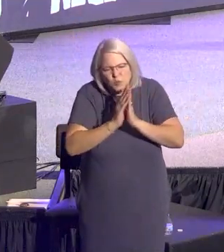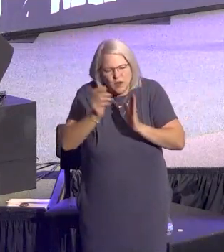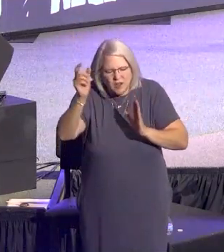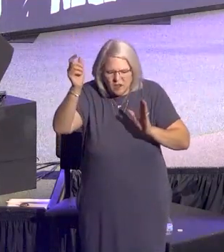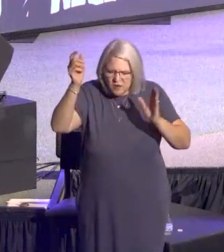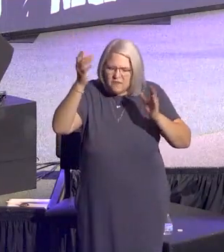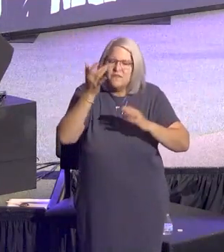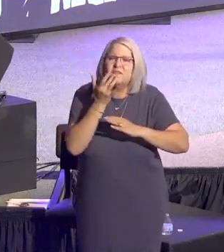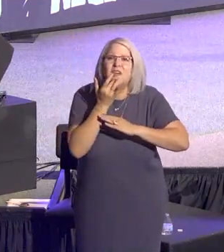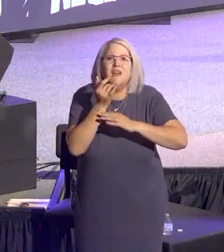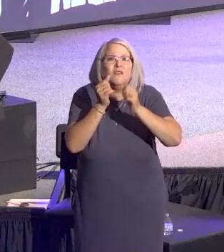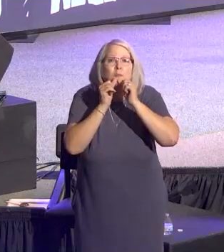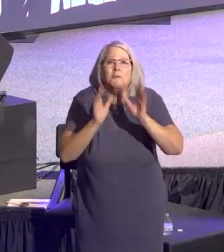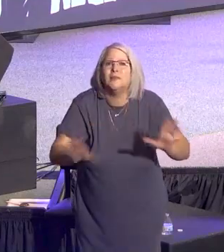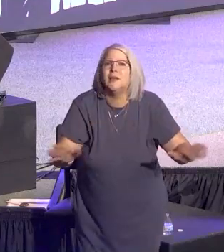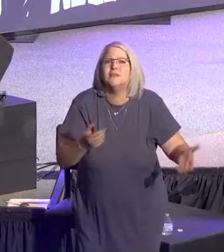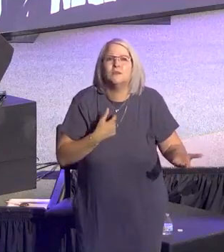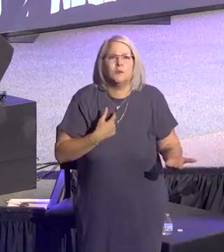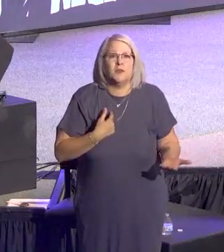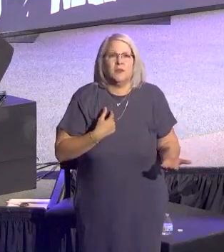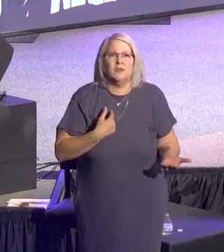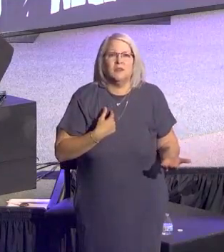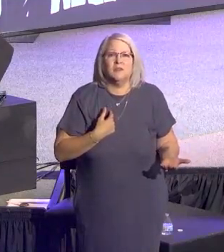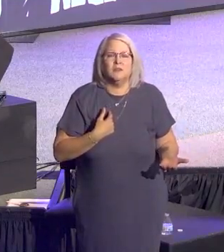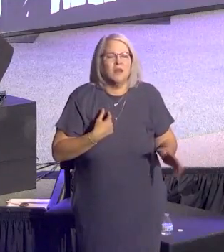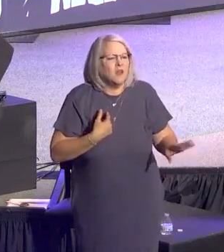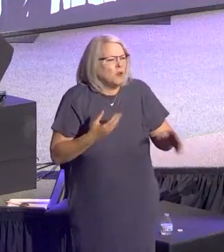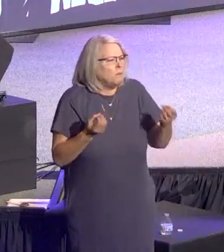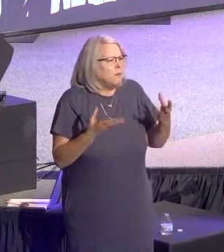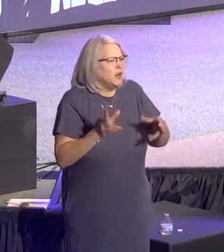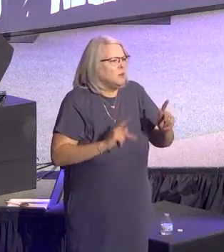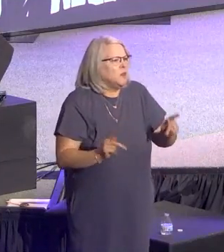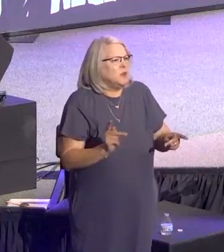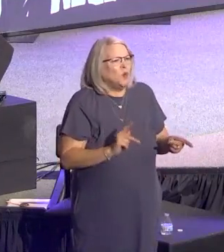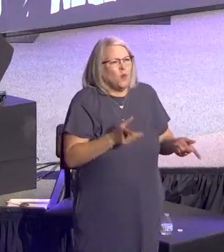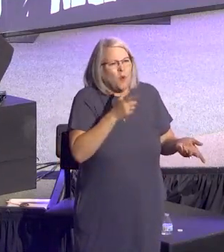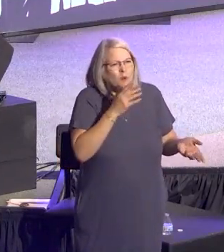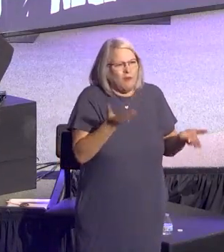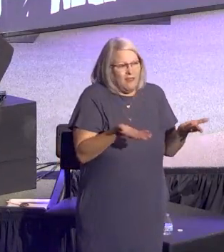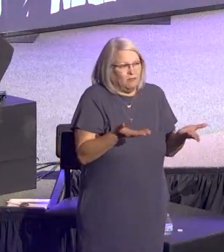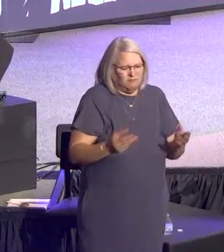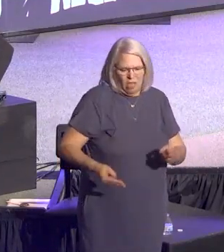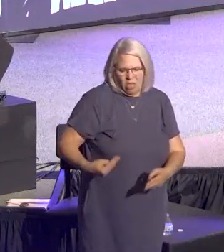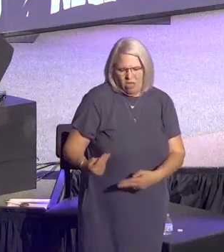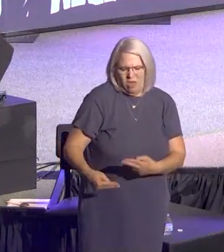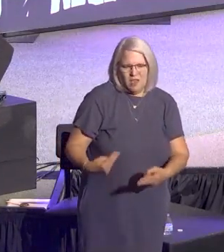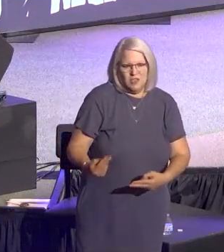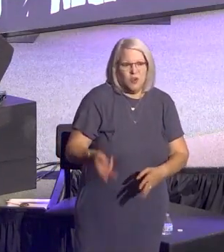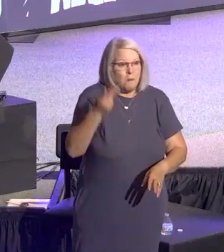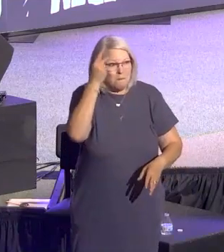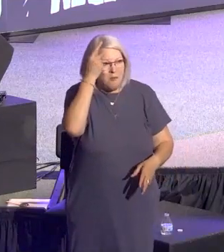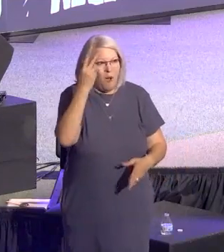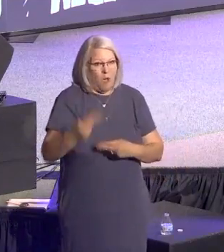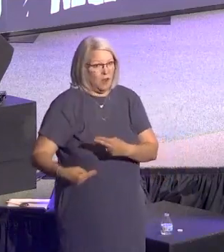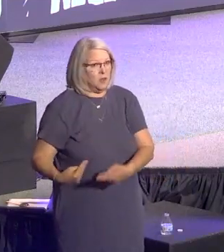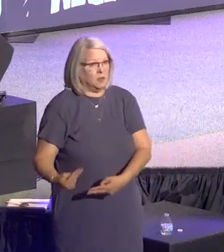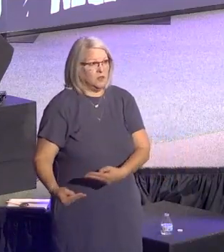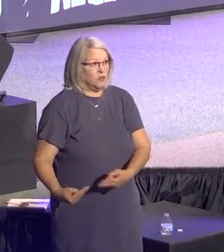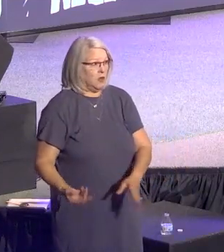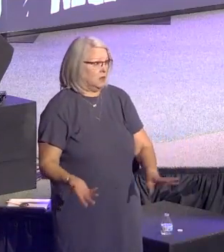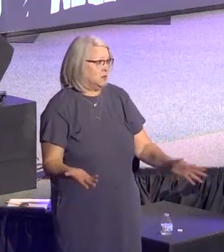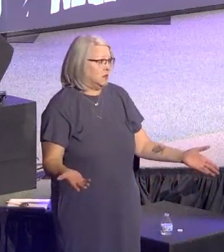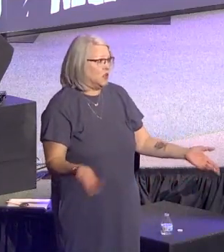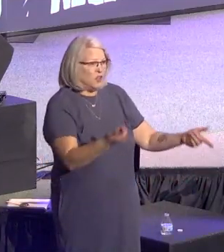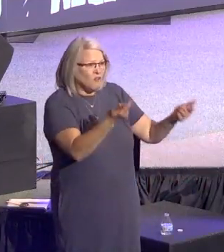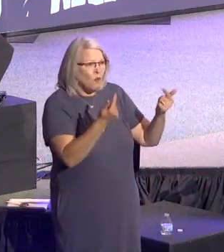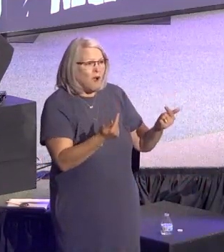me. There are people that have come here today and you have a history. The Apostle Paul had a history. You've walked in